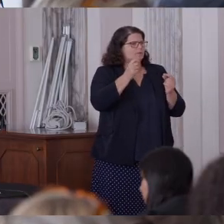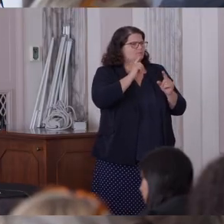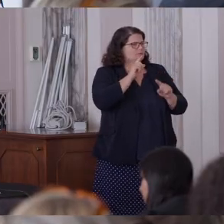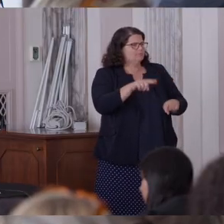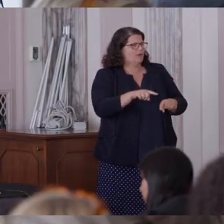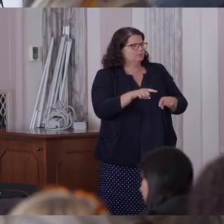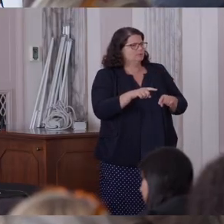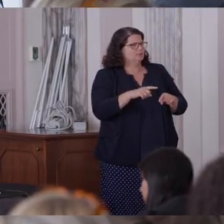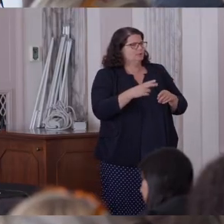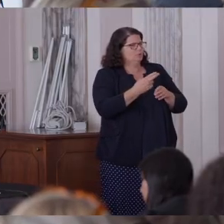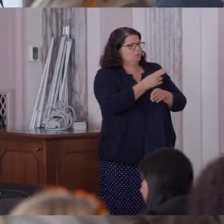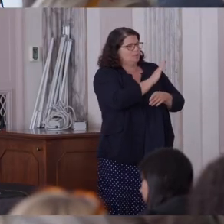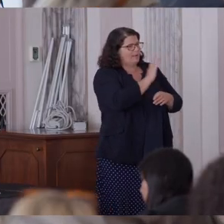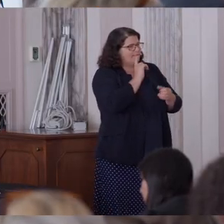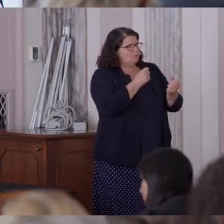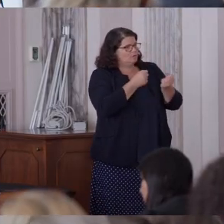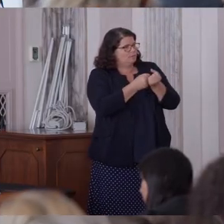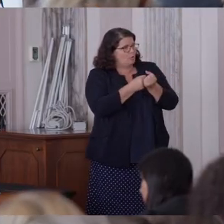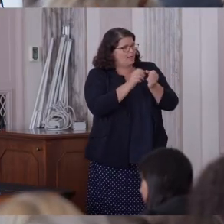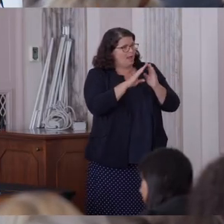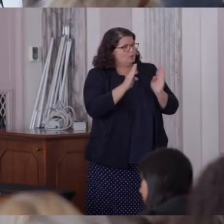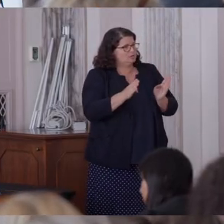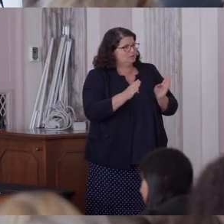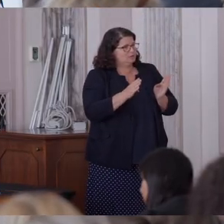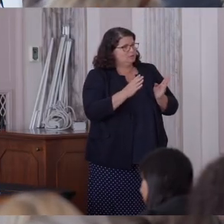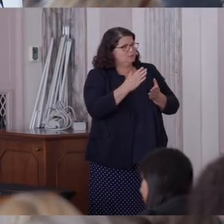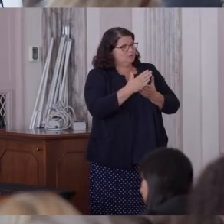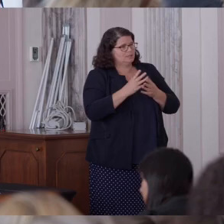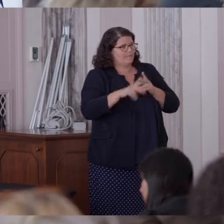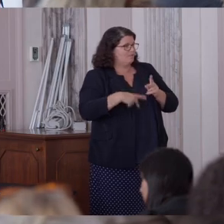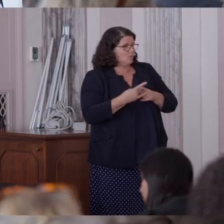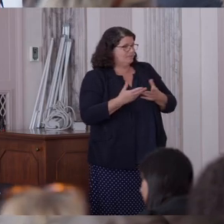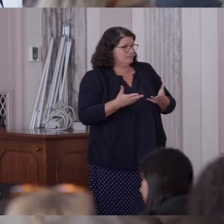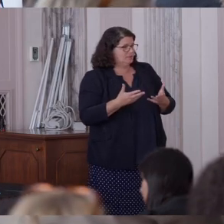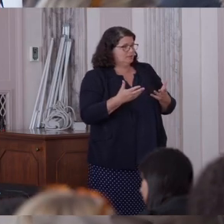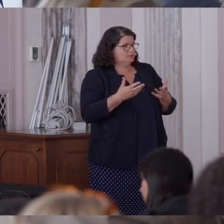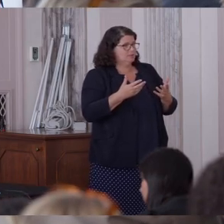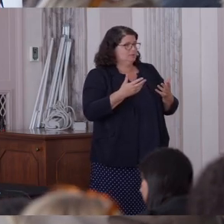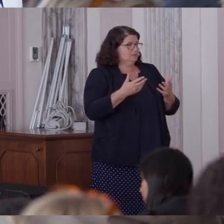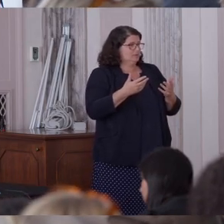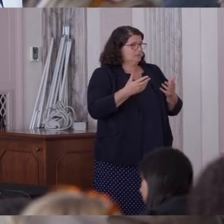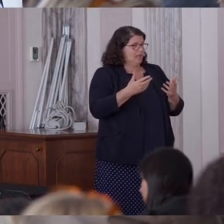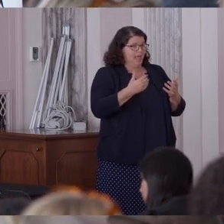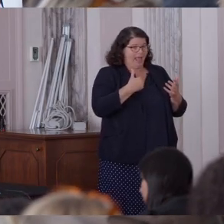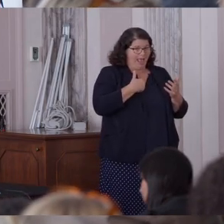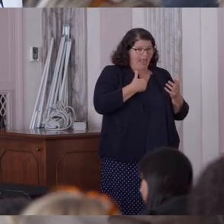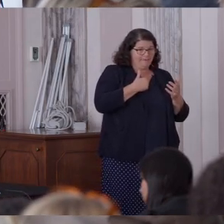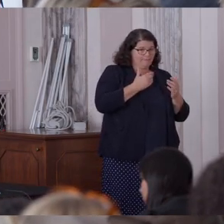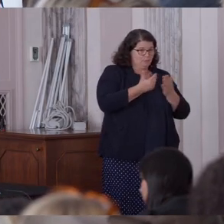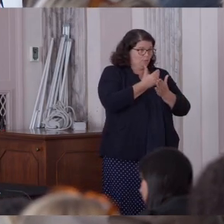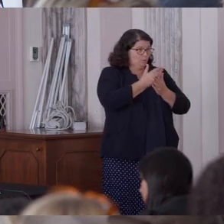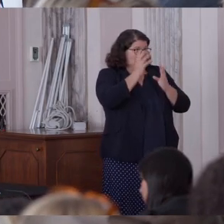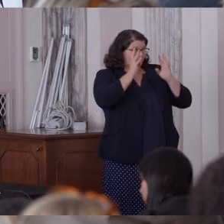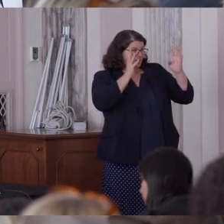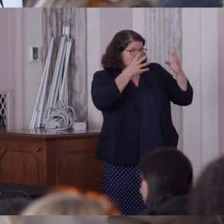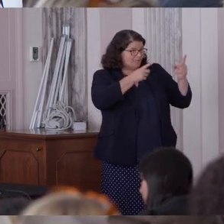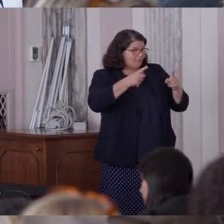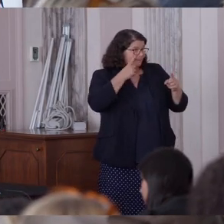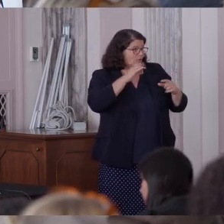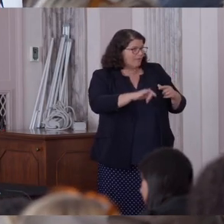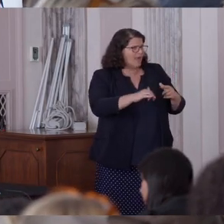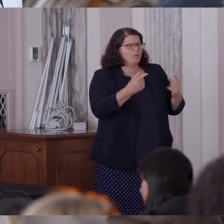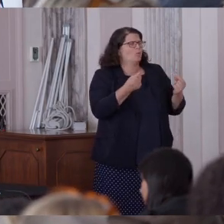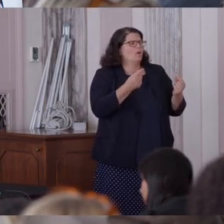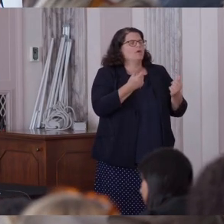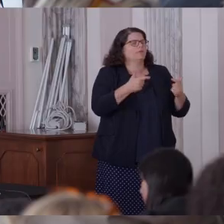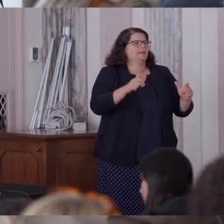using that for supportive housing in some form? Is there room for innovation, and kind of what are the biggest challenges